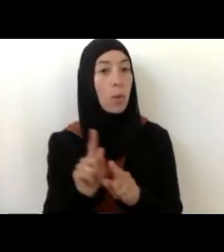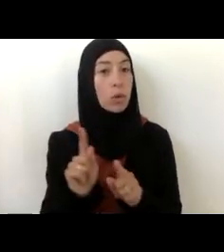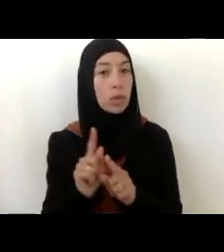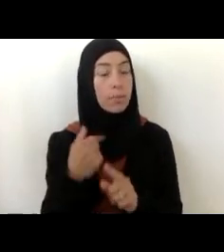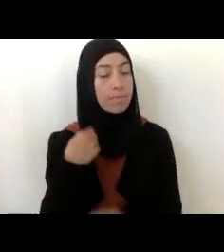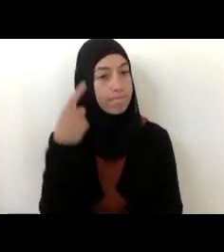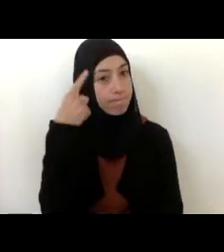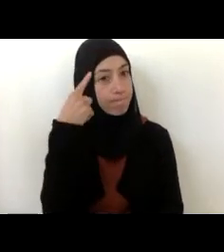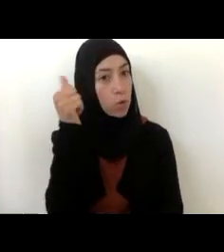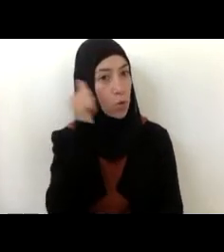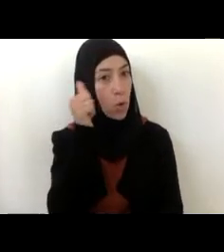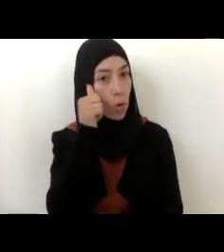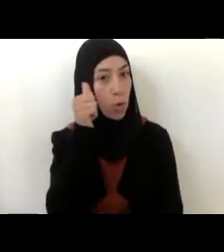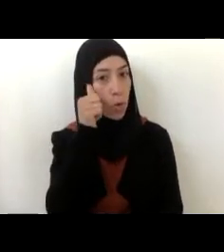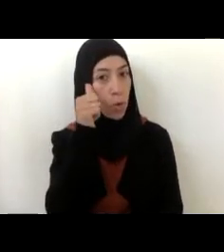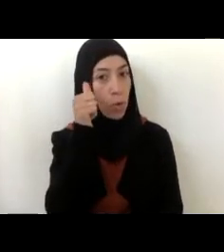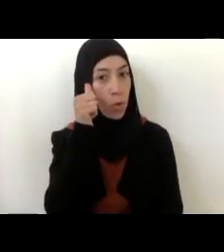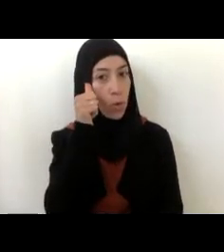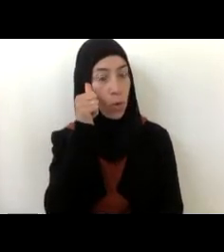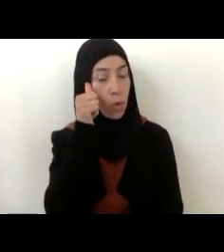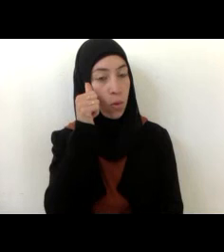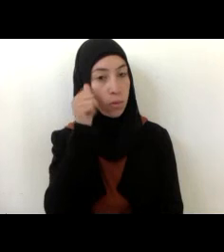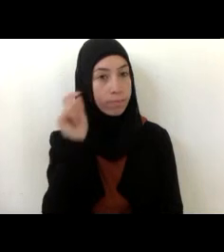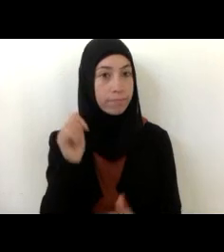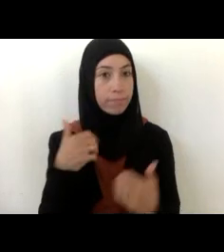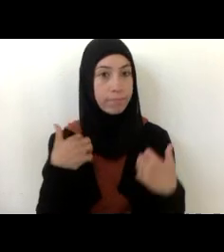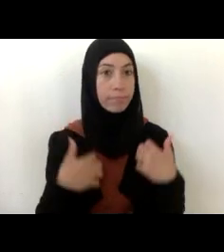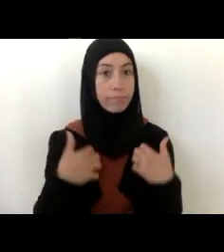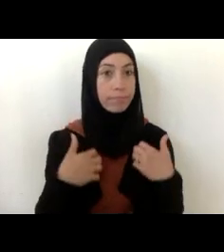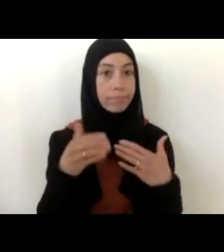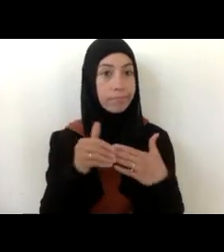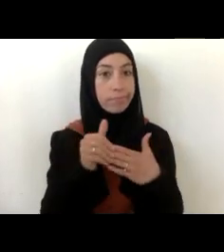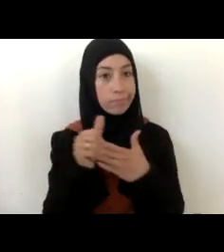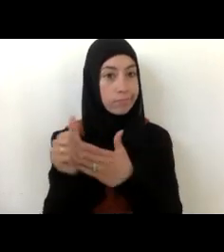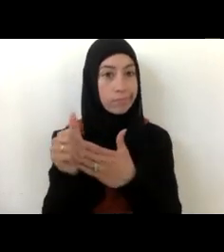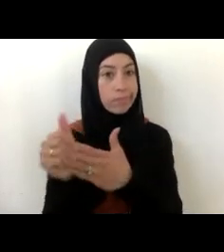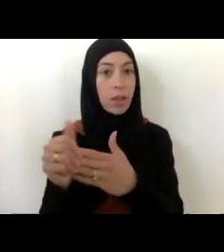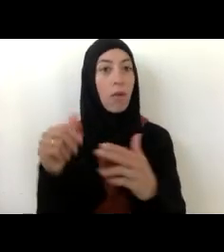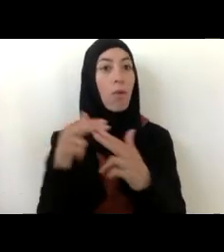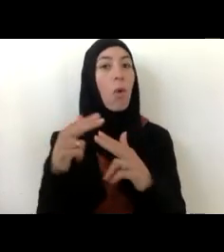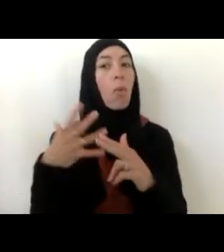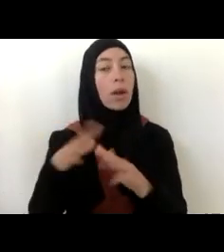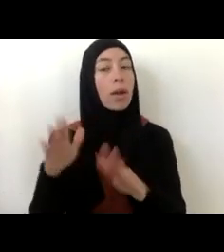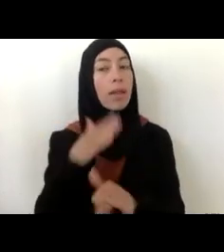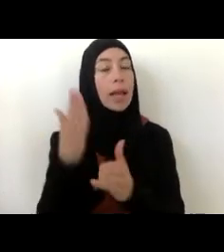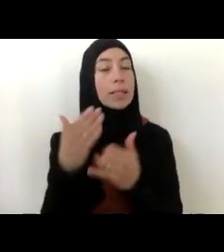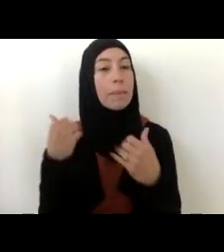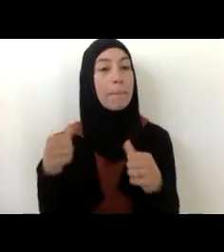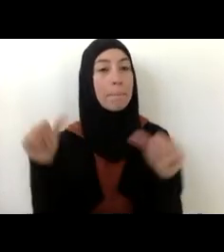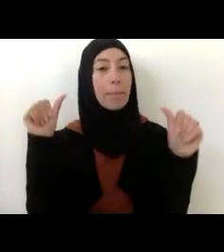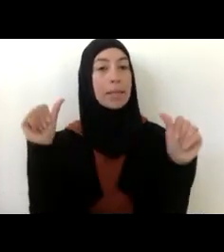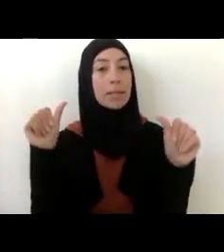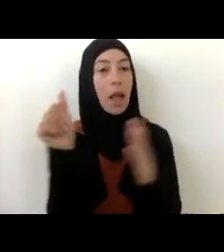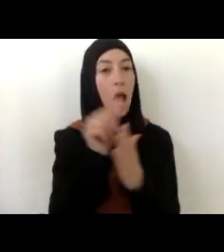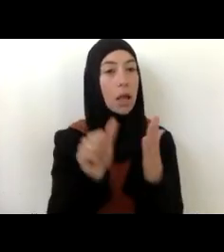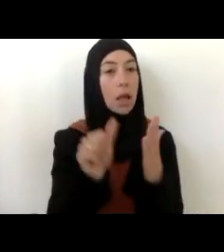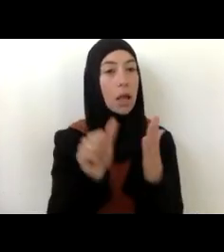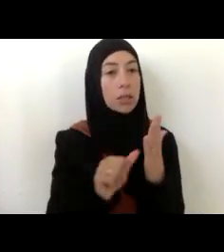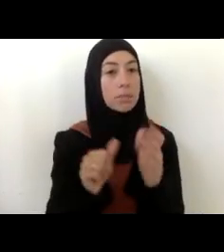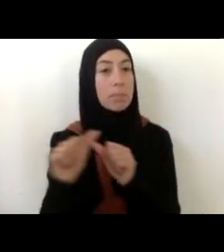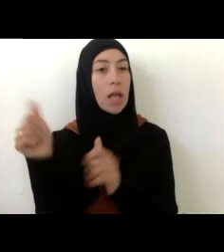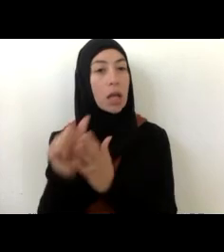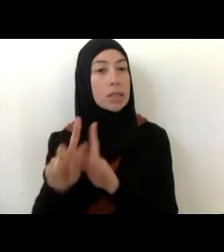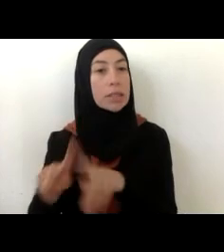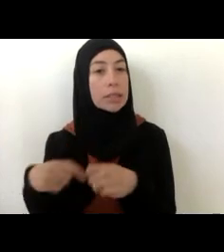that the drive is to get the best artists or artist teams, not to just